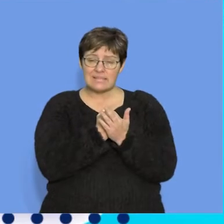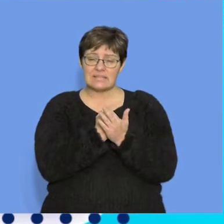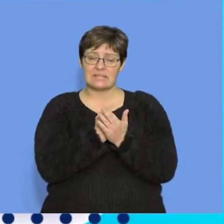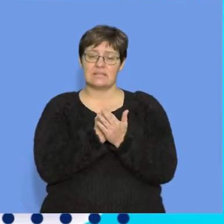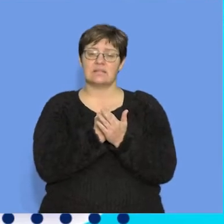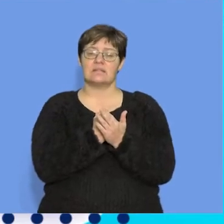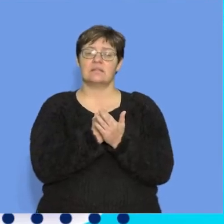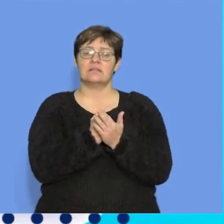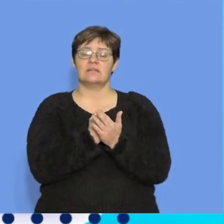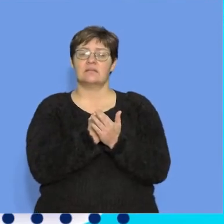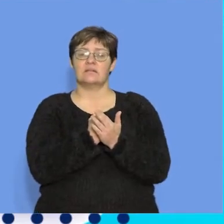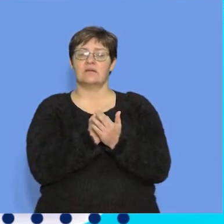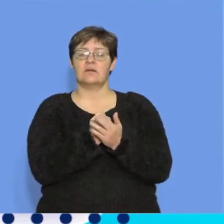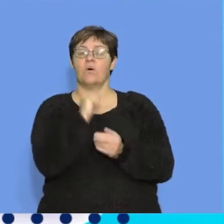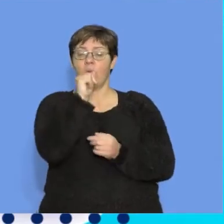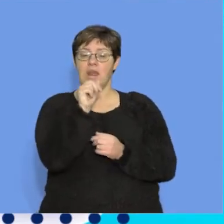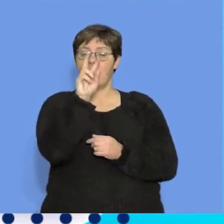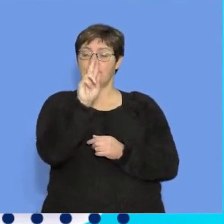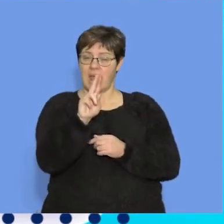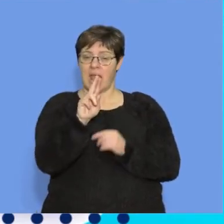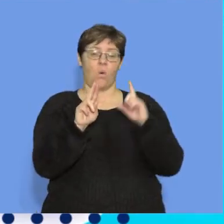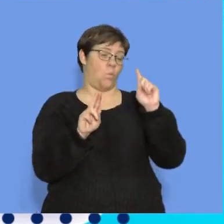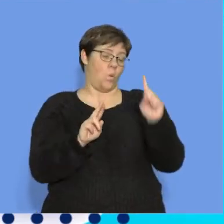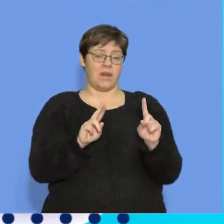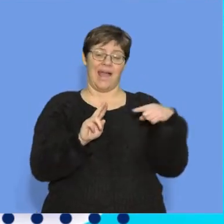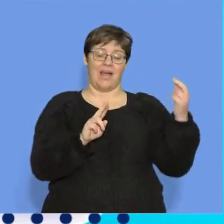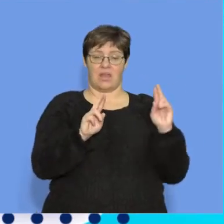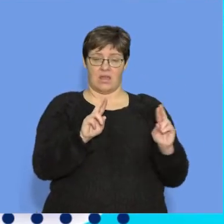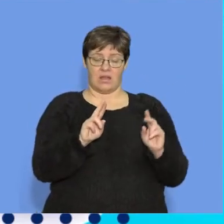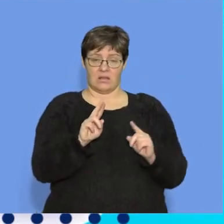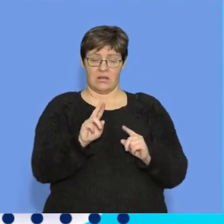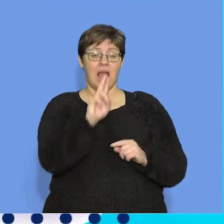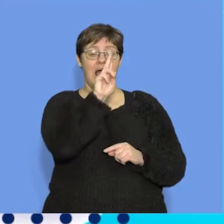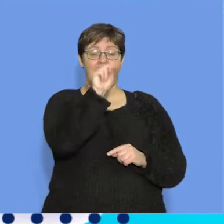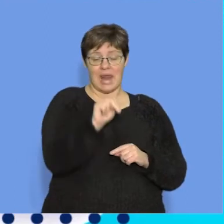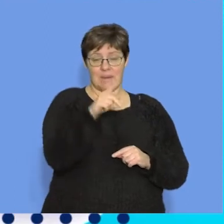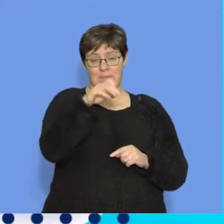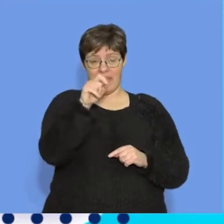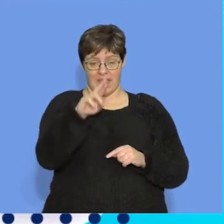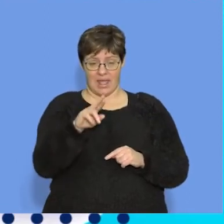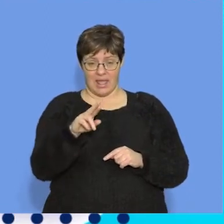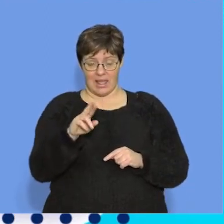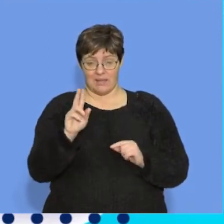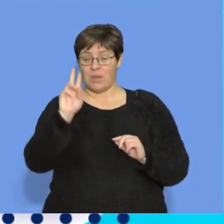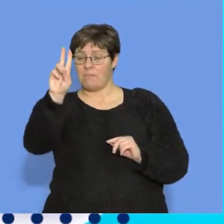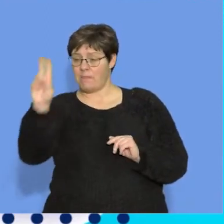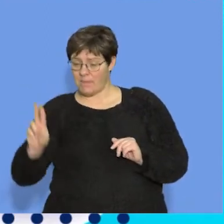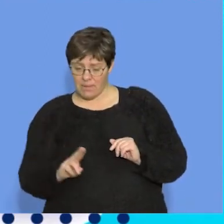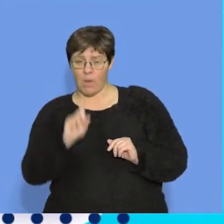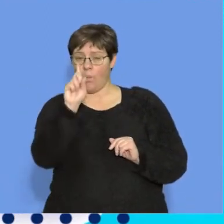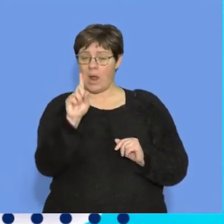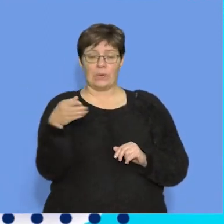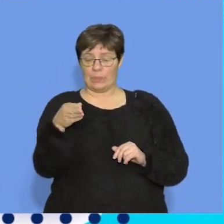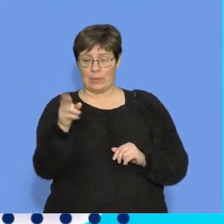have one unpaired electron. And it's only then that we can get a successful covalent bond. So please remember, enough